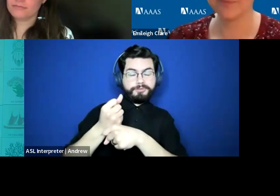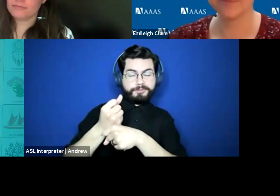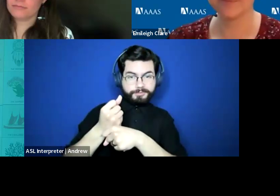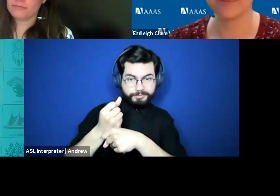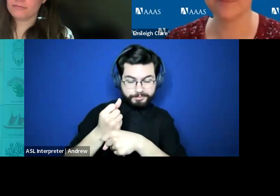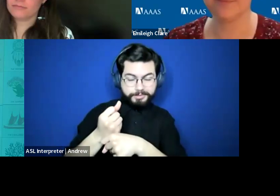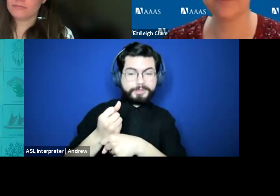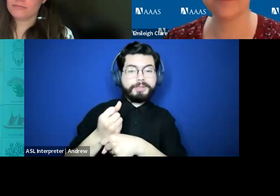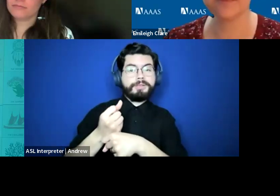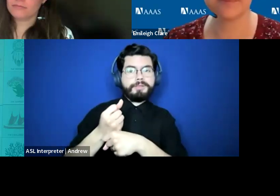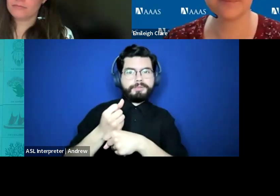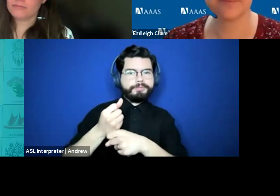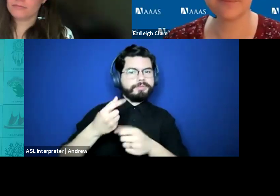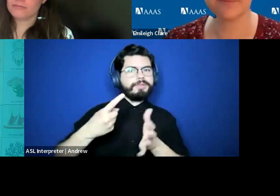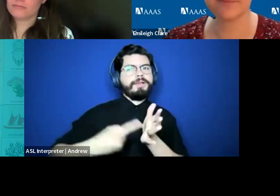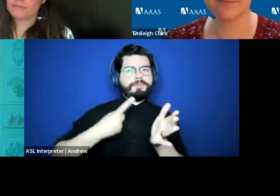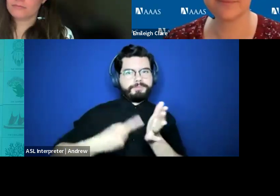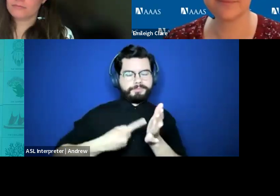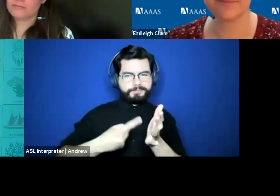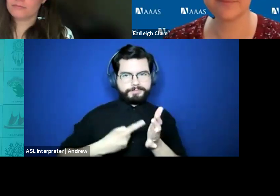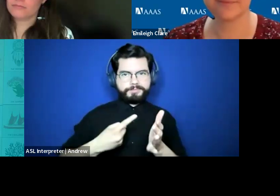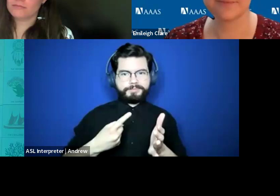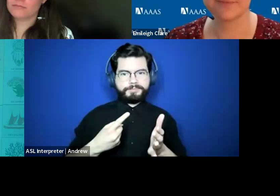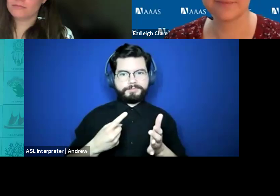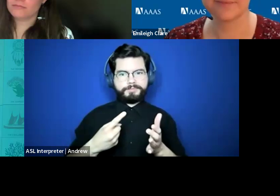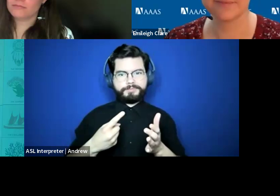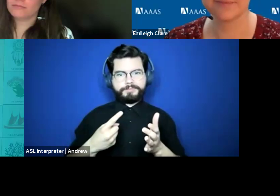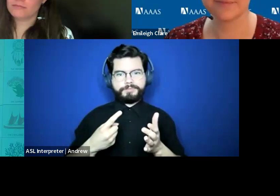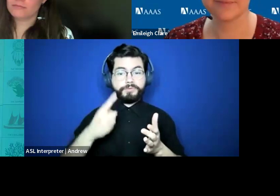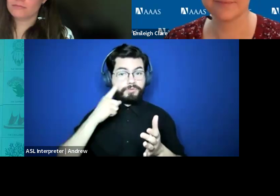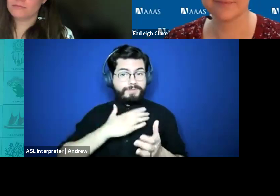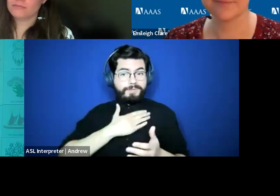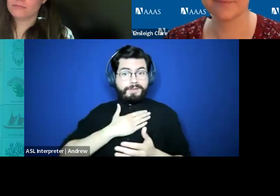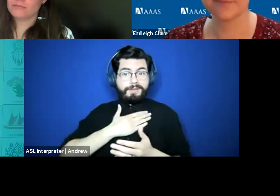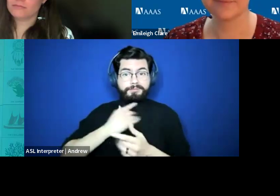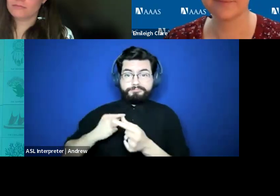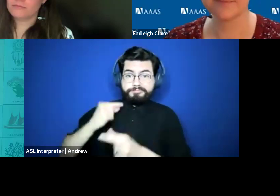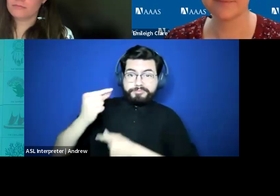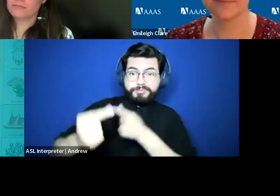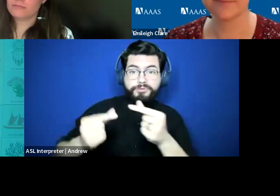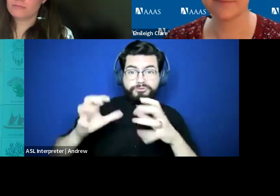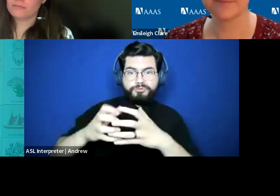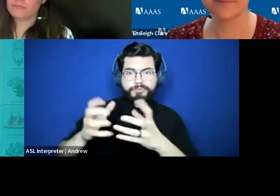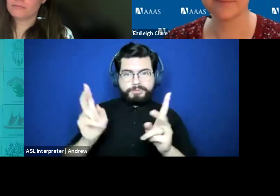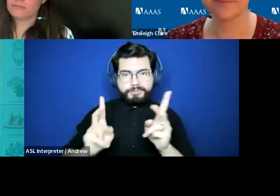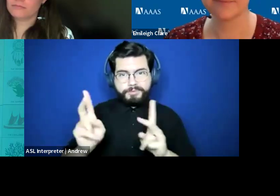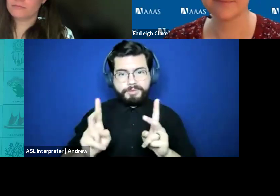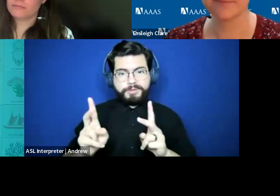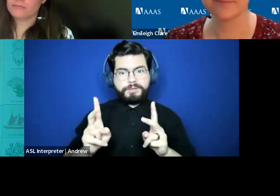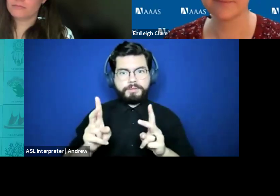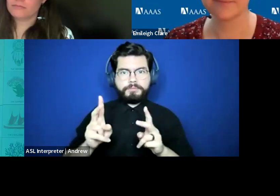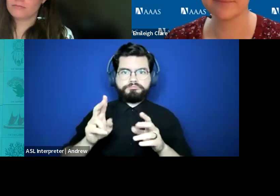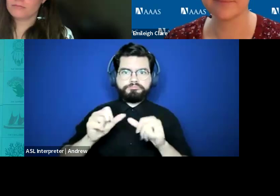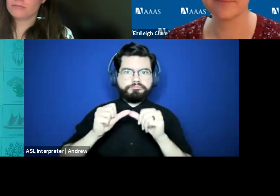think I might be a little bit rare, particularly for my generation, having been at the same organization for a long time, but it's